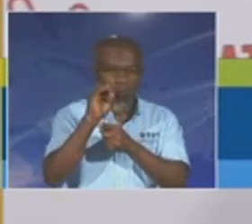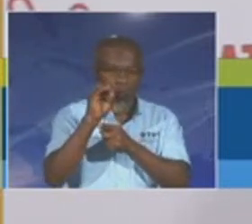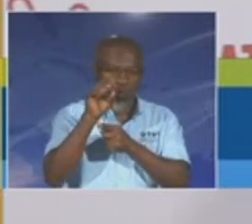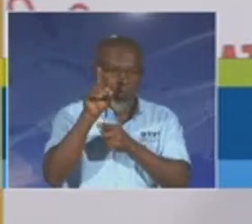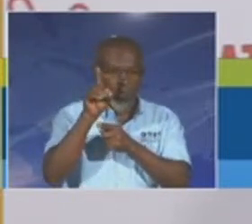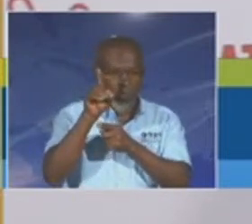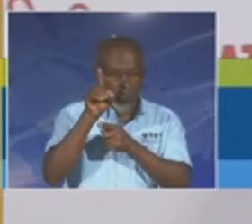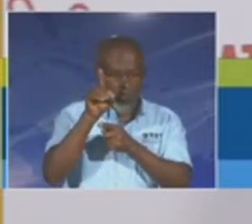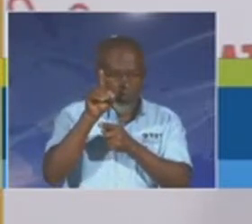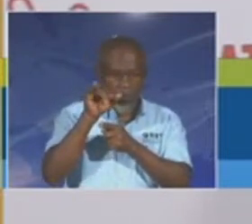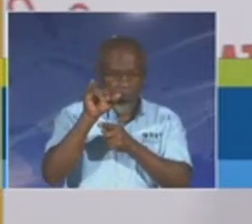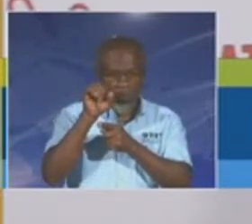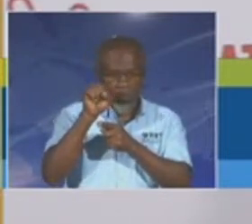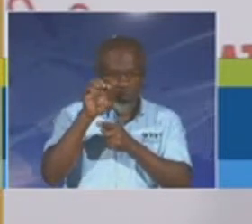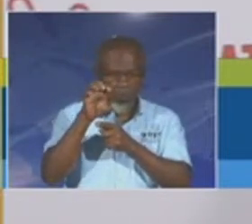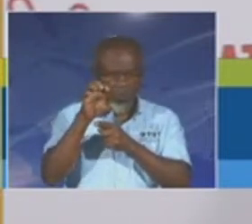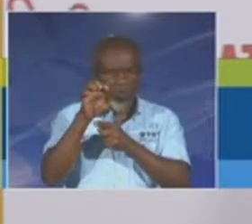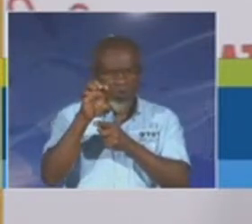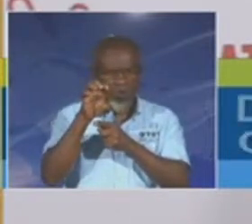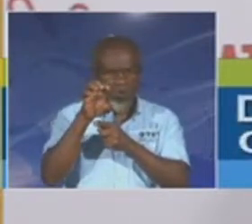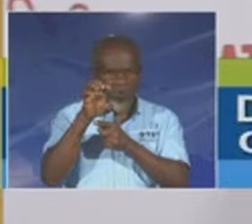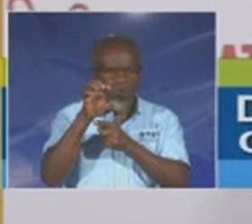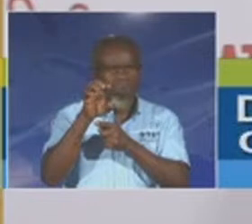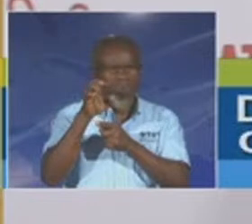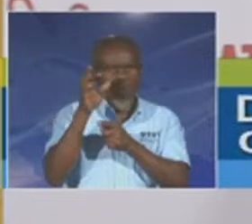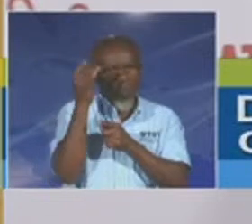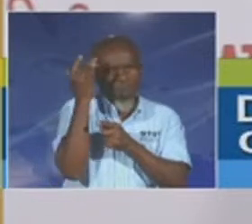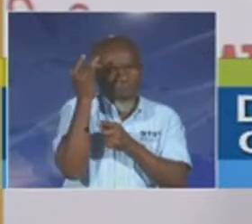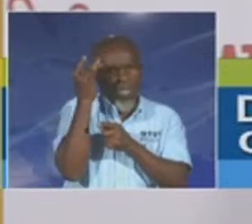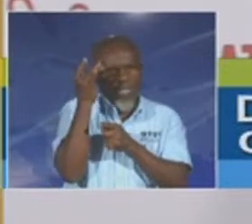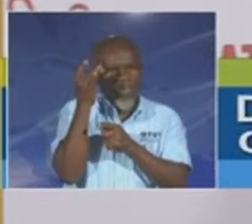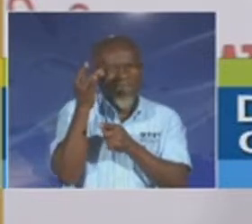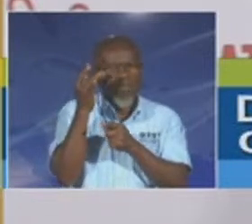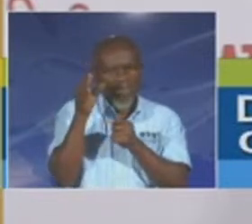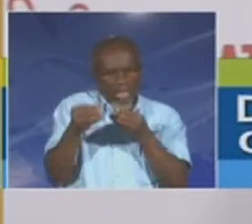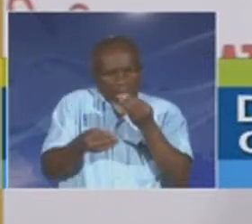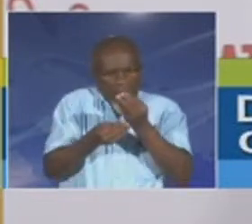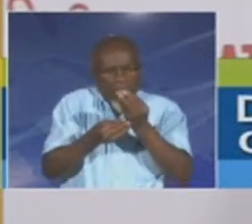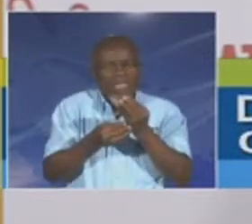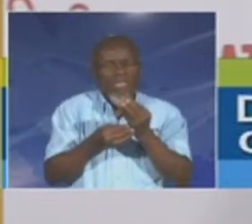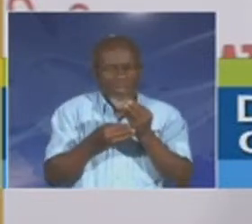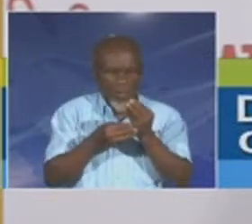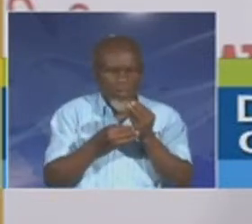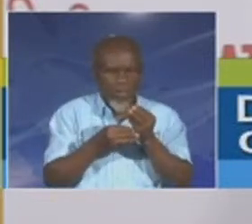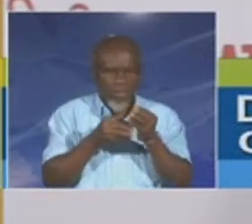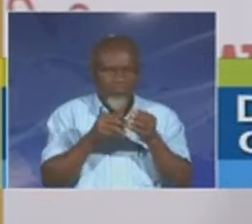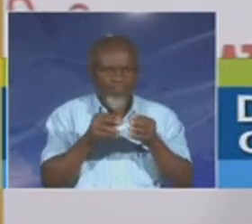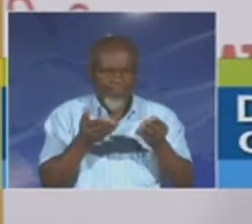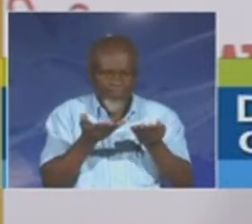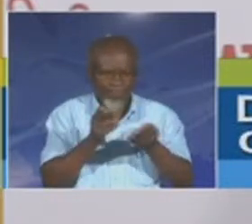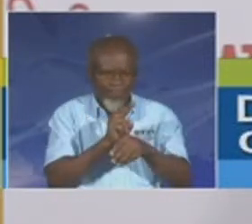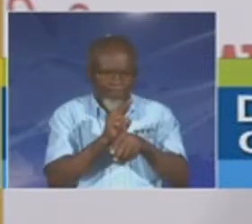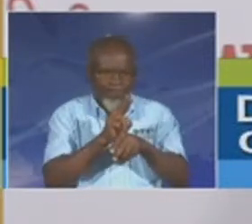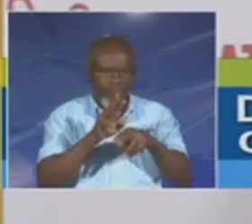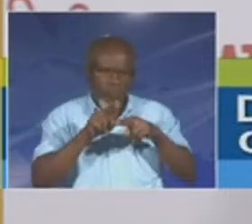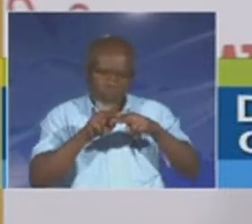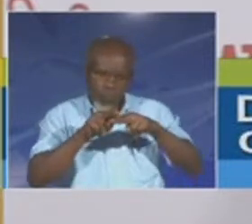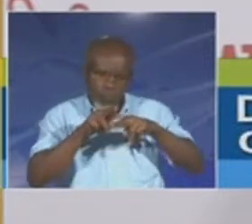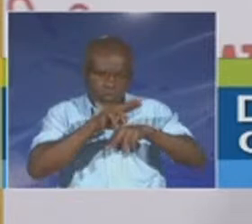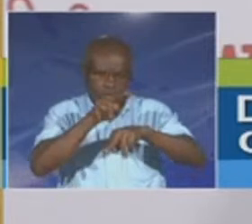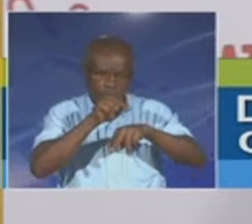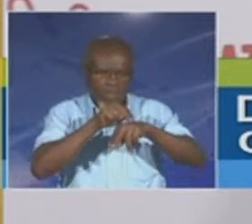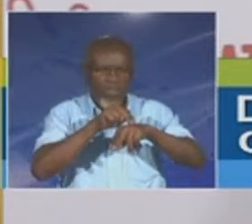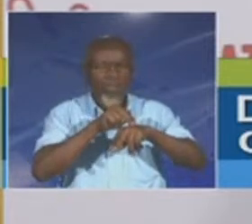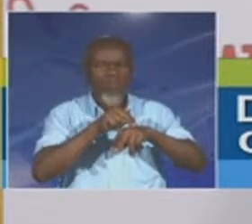table salt was a way for us to get that mineral into everyone. So people may need to be careful that if they consume sea